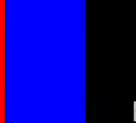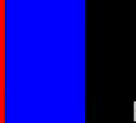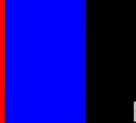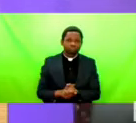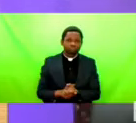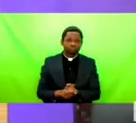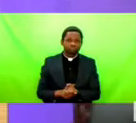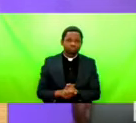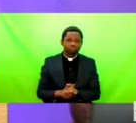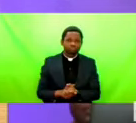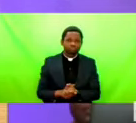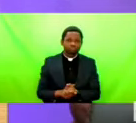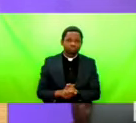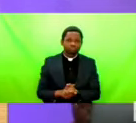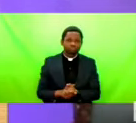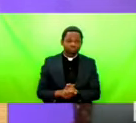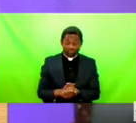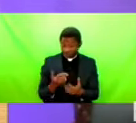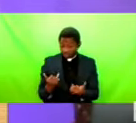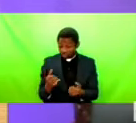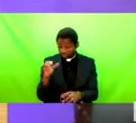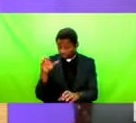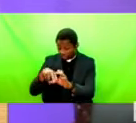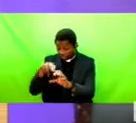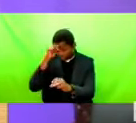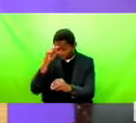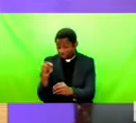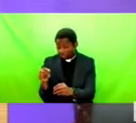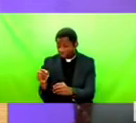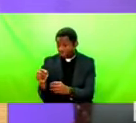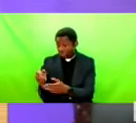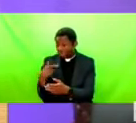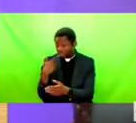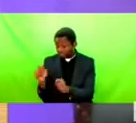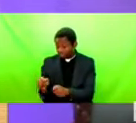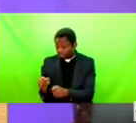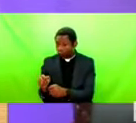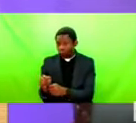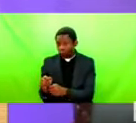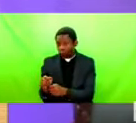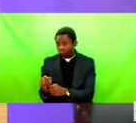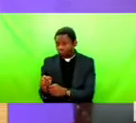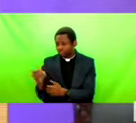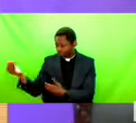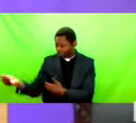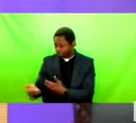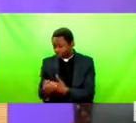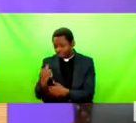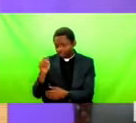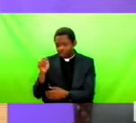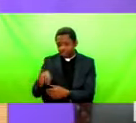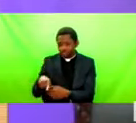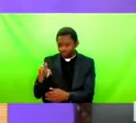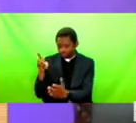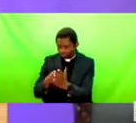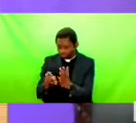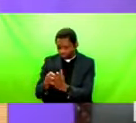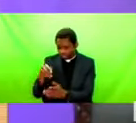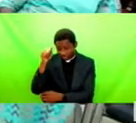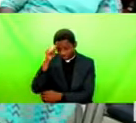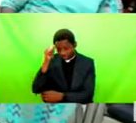we invite Apostle Dr. Imojimi Makin upstage. Is there anything you want to tell God and also tell the